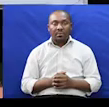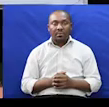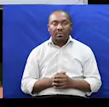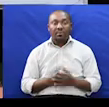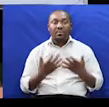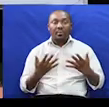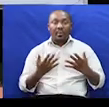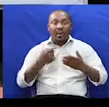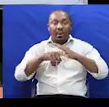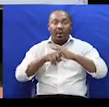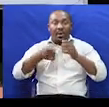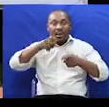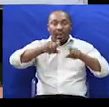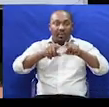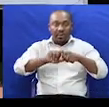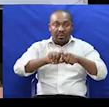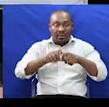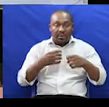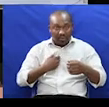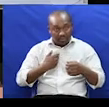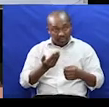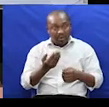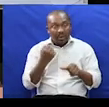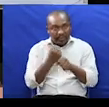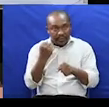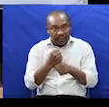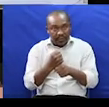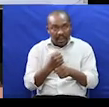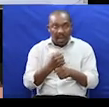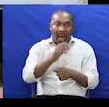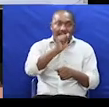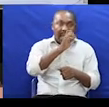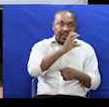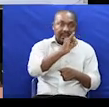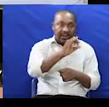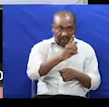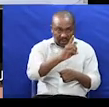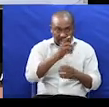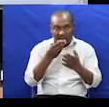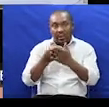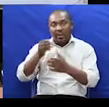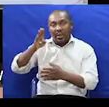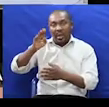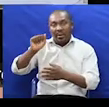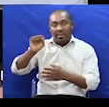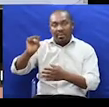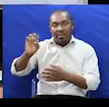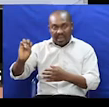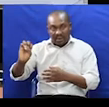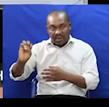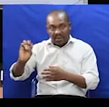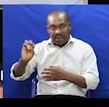So in chemistry, we are dealing with the acid and base titration. Among of them, one must be a